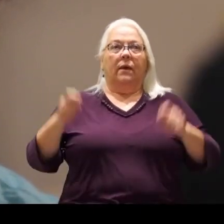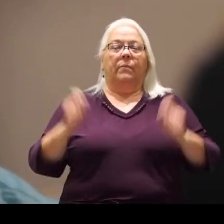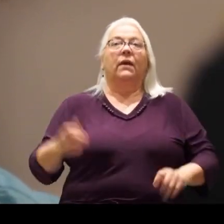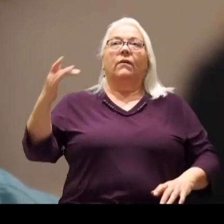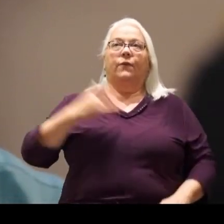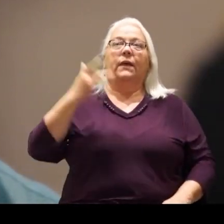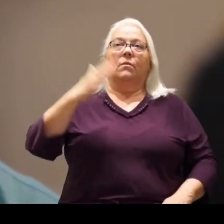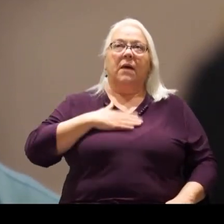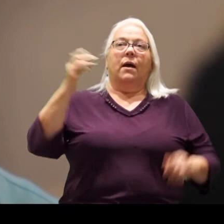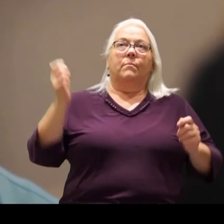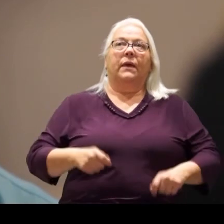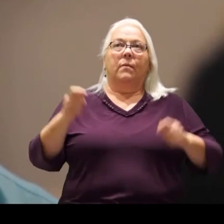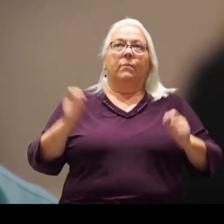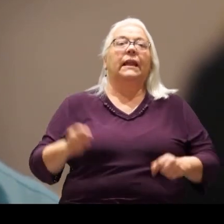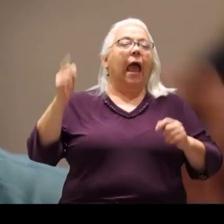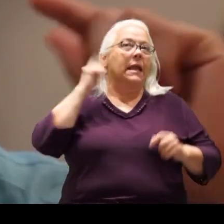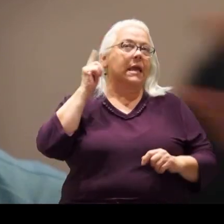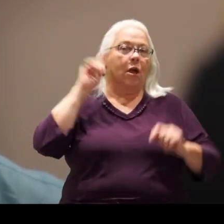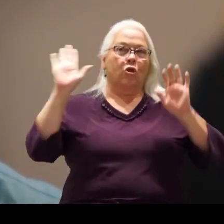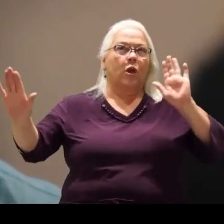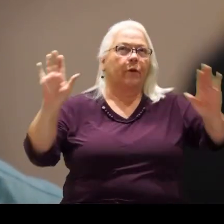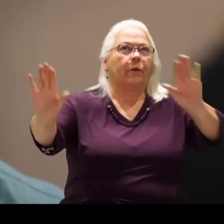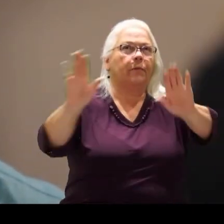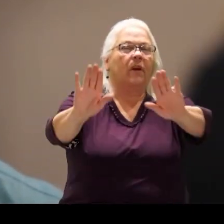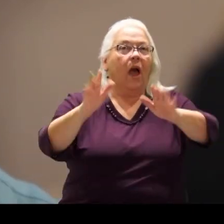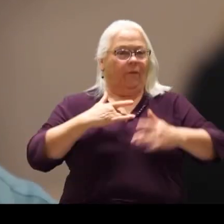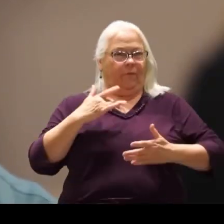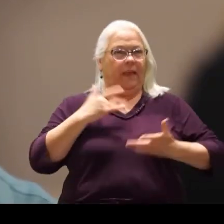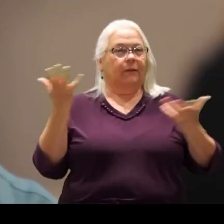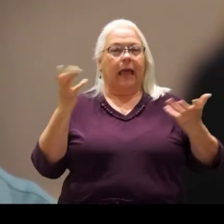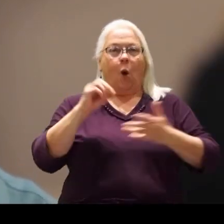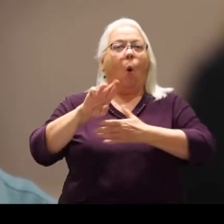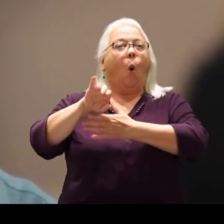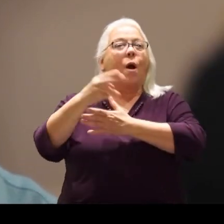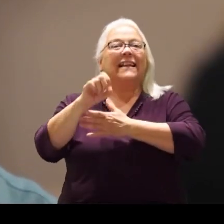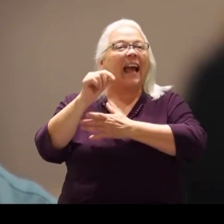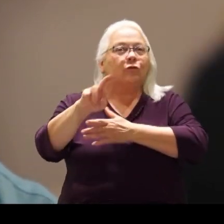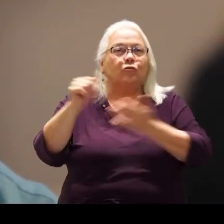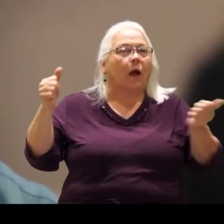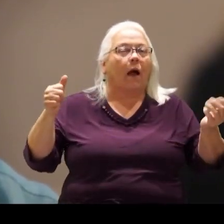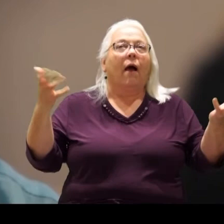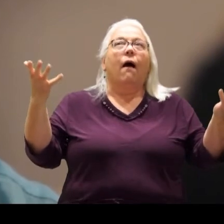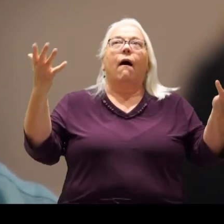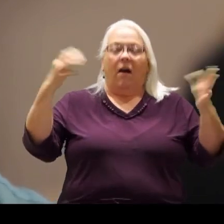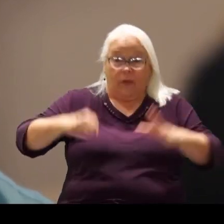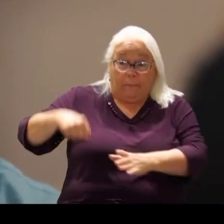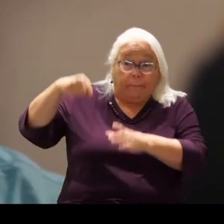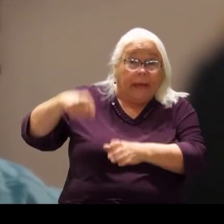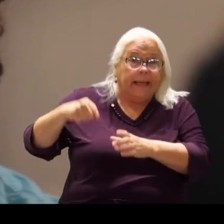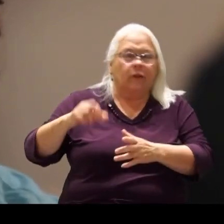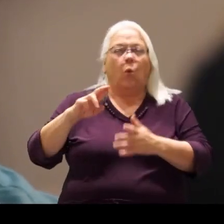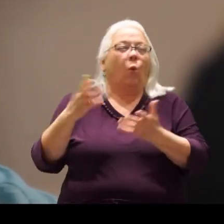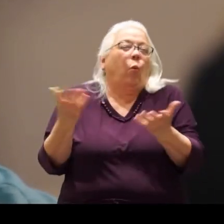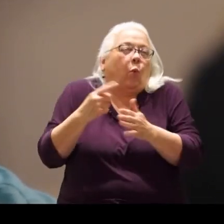hear your beat and you can feel your beat, but you can hear everyone else, and it feels like this huge orchestra of buckets or